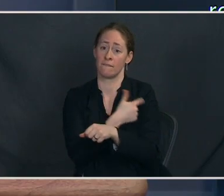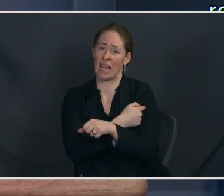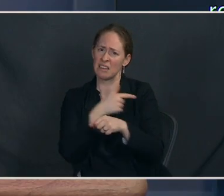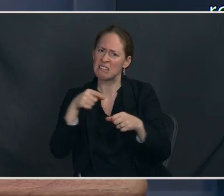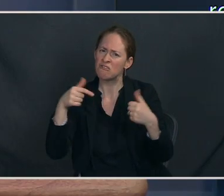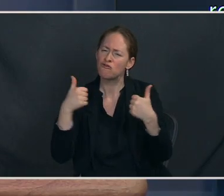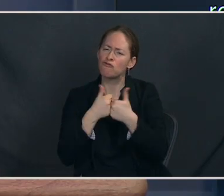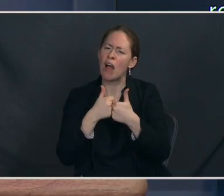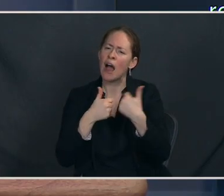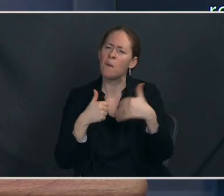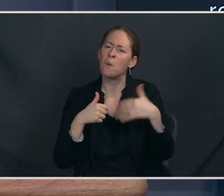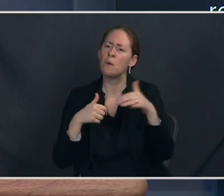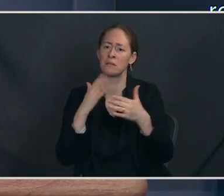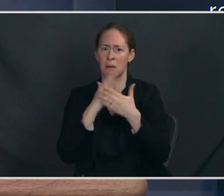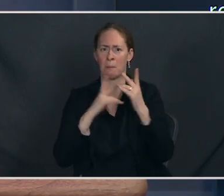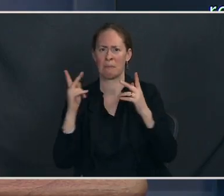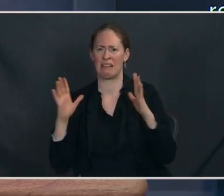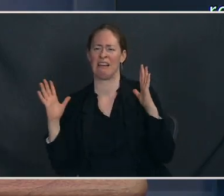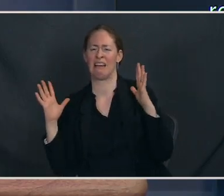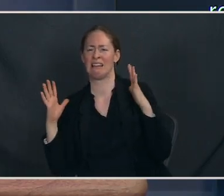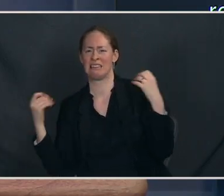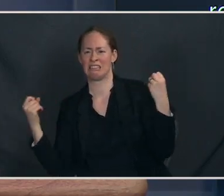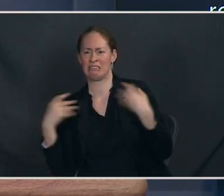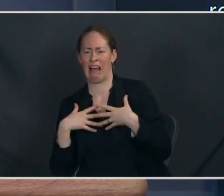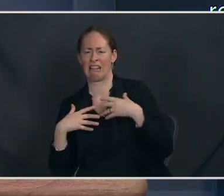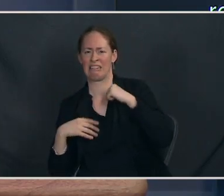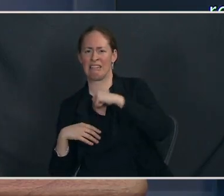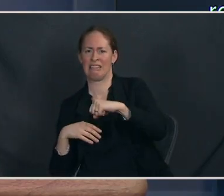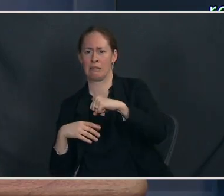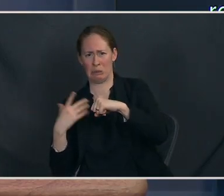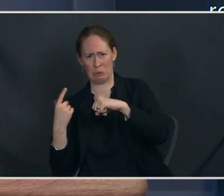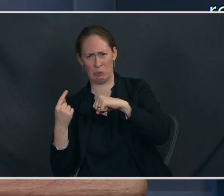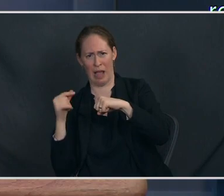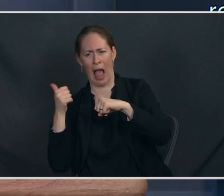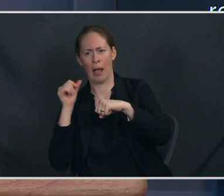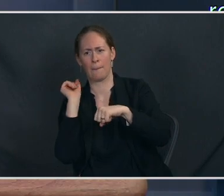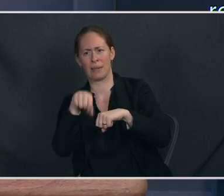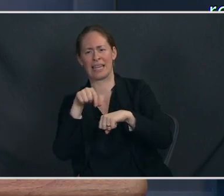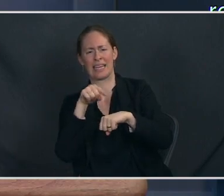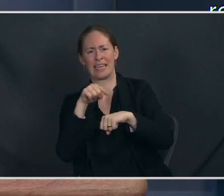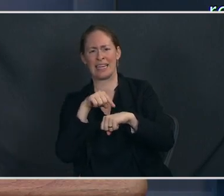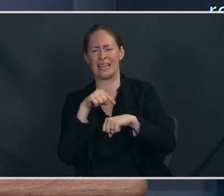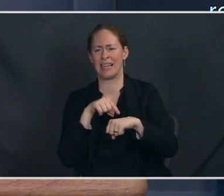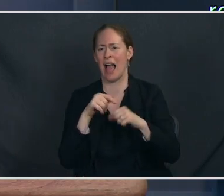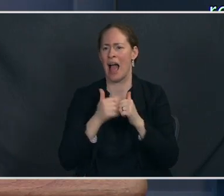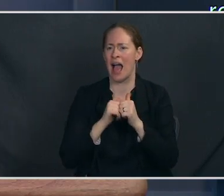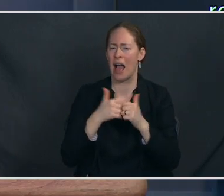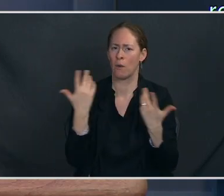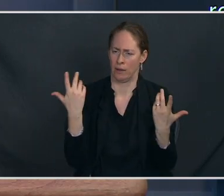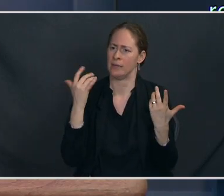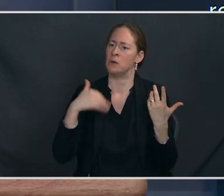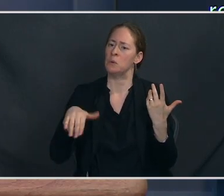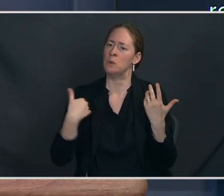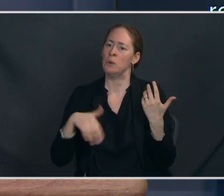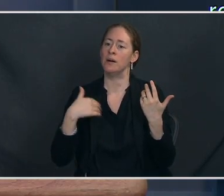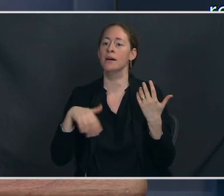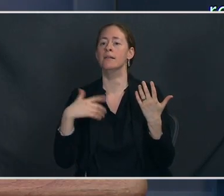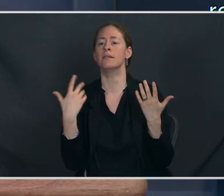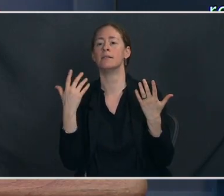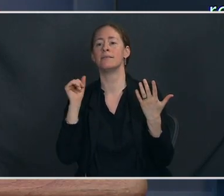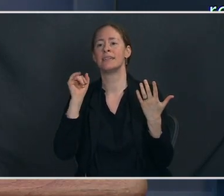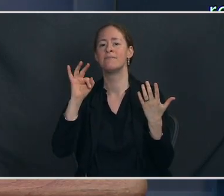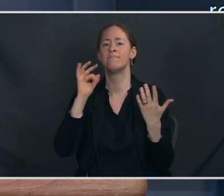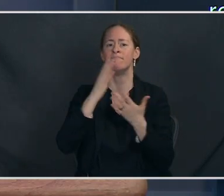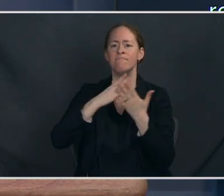that. And it won't just be just about having centers. It will also be about overcoming a lot of these contingencies I've mentioned that we have to plan